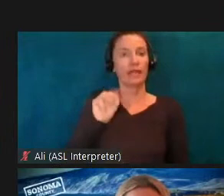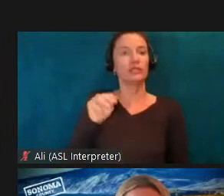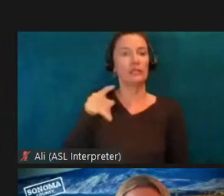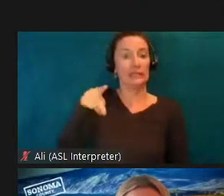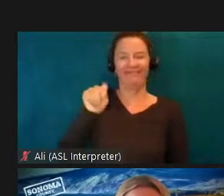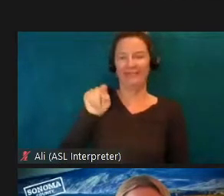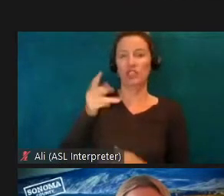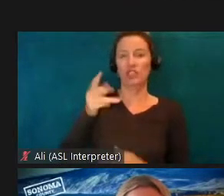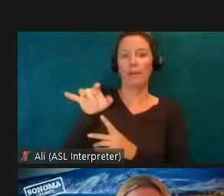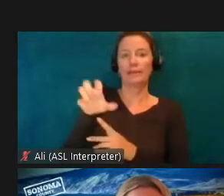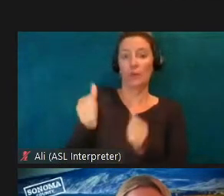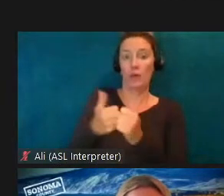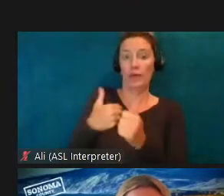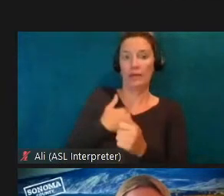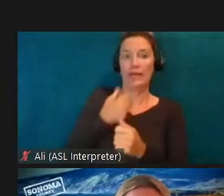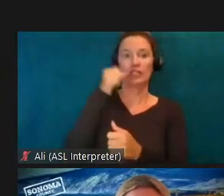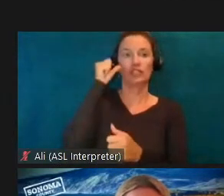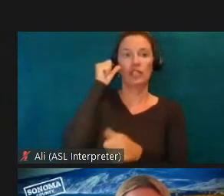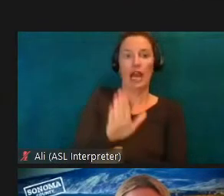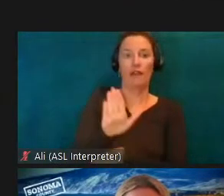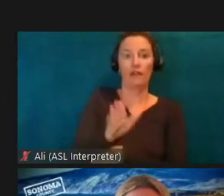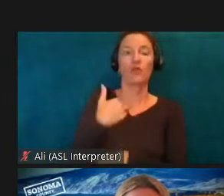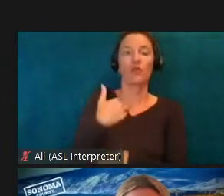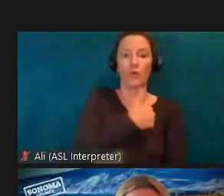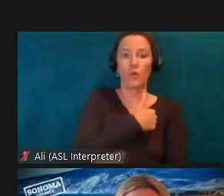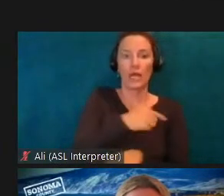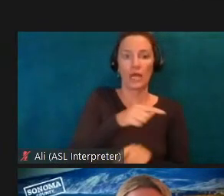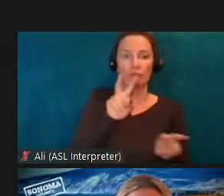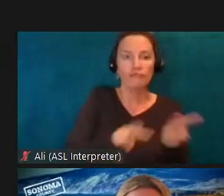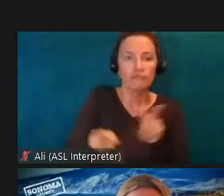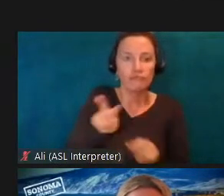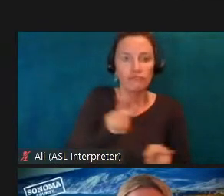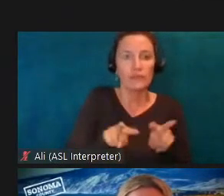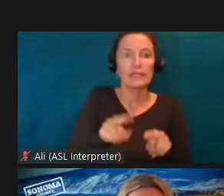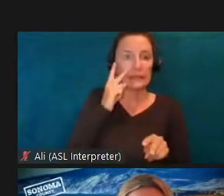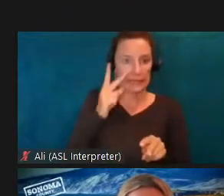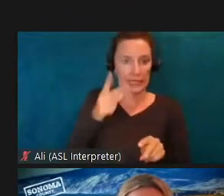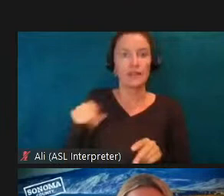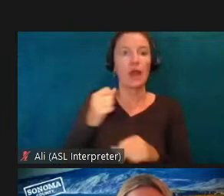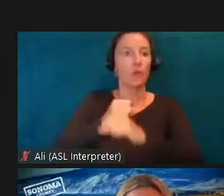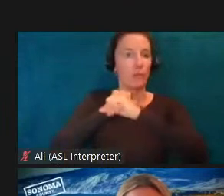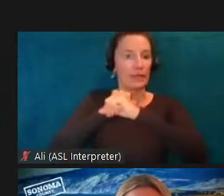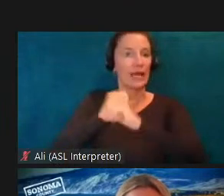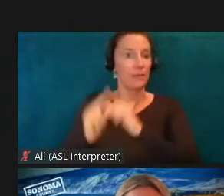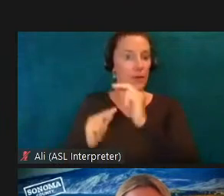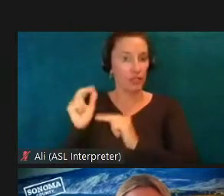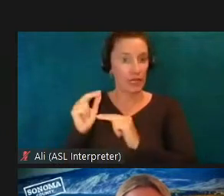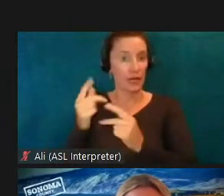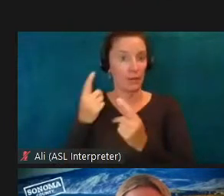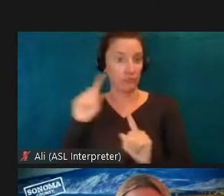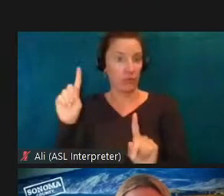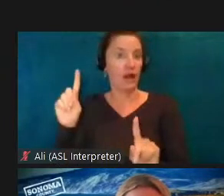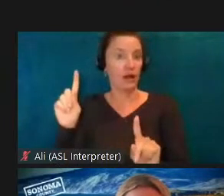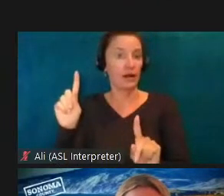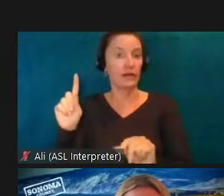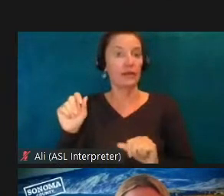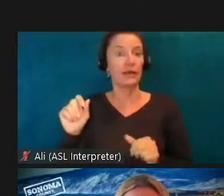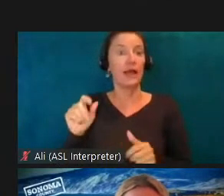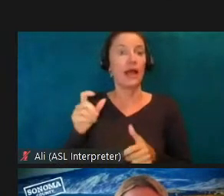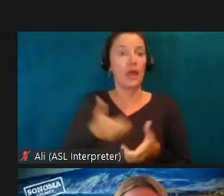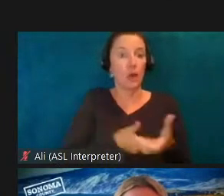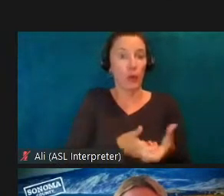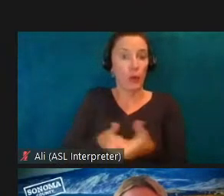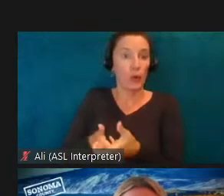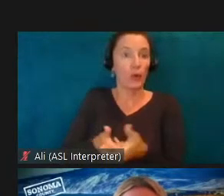the fire engines that were in the park there protecting structures after they had successfully protected those, and put a hose lay